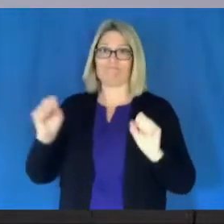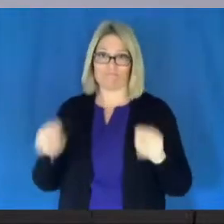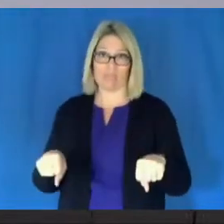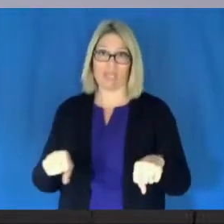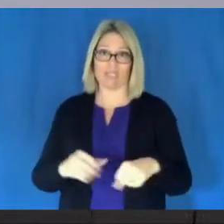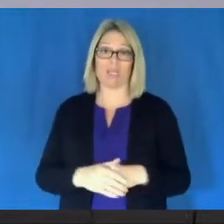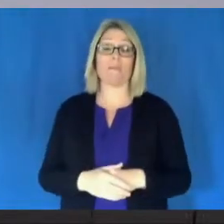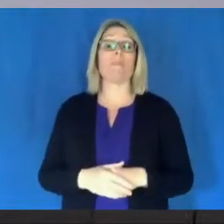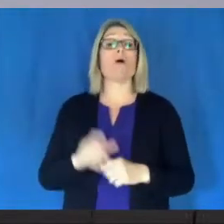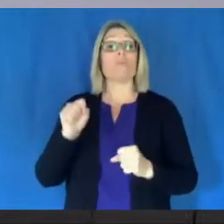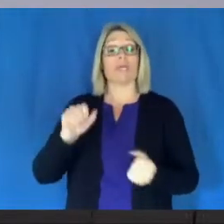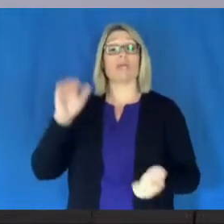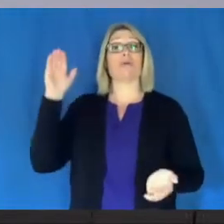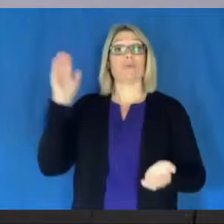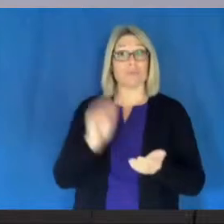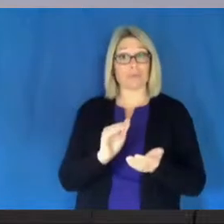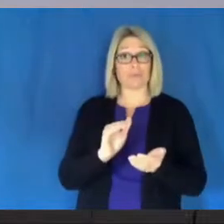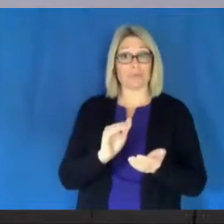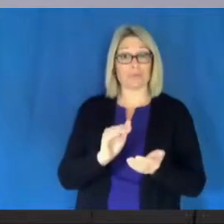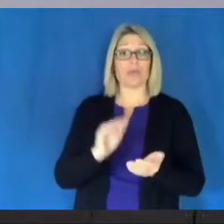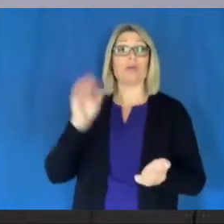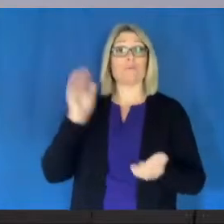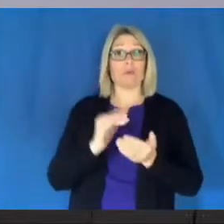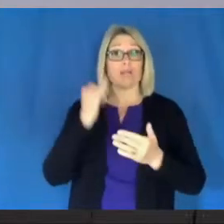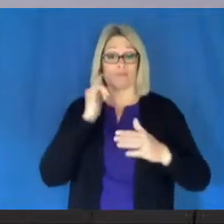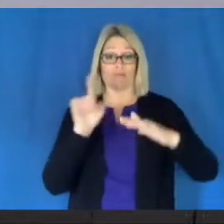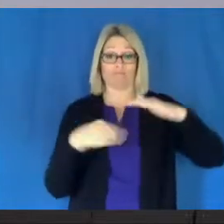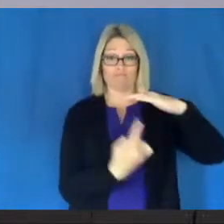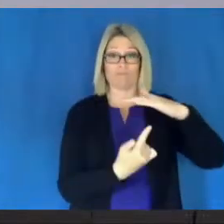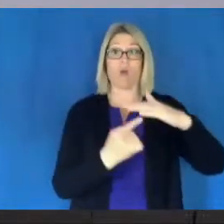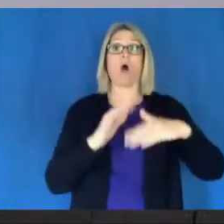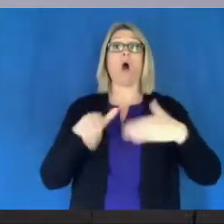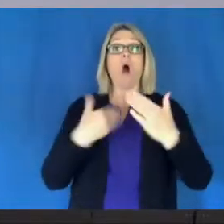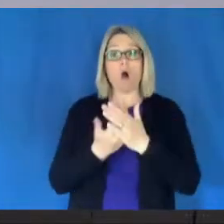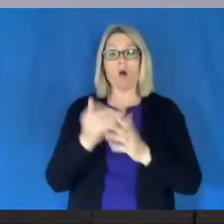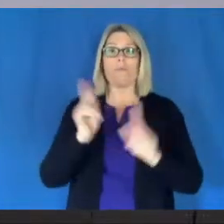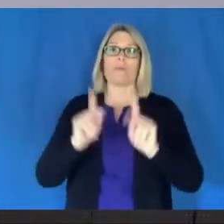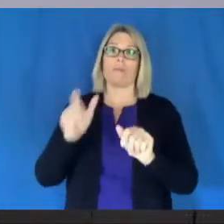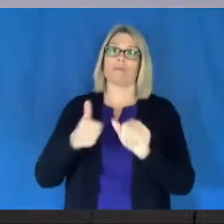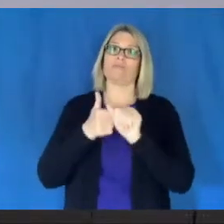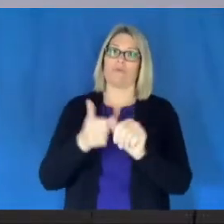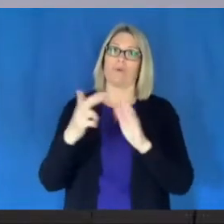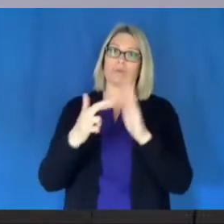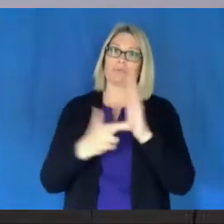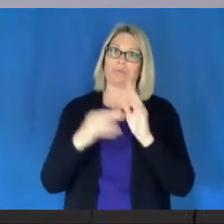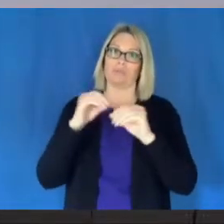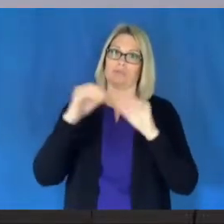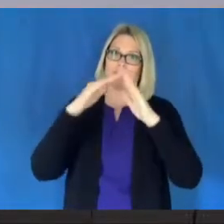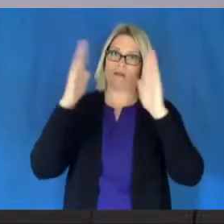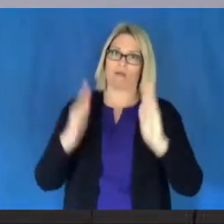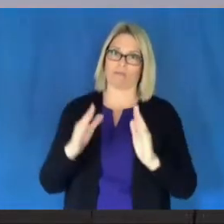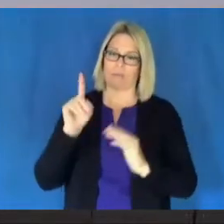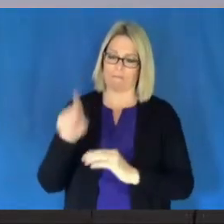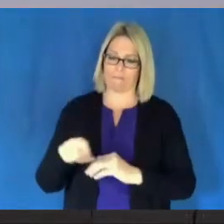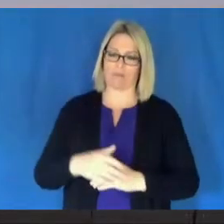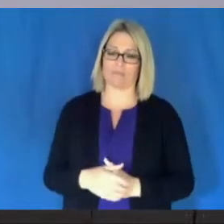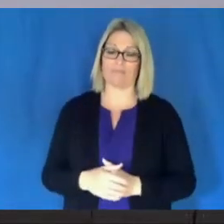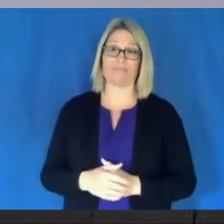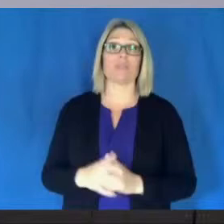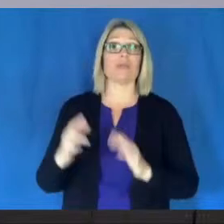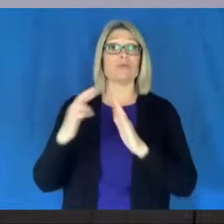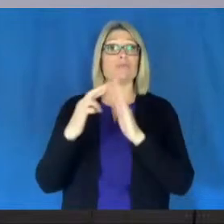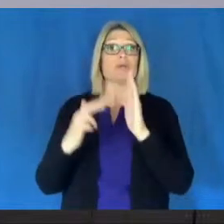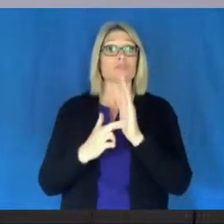reduced when the self-isolator and everyone in the household follows the rules. The registration form for